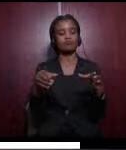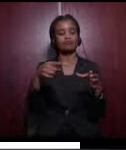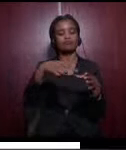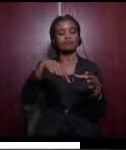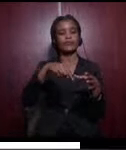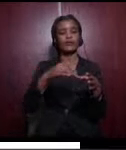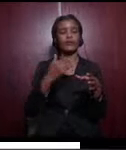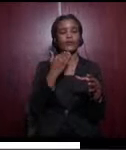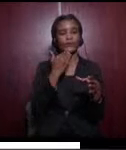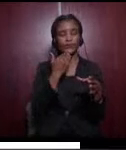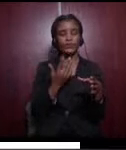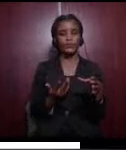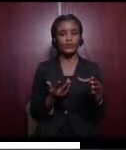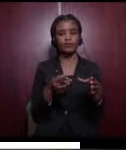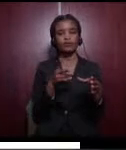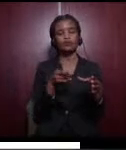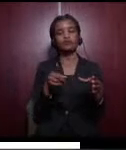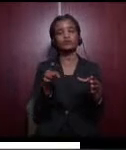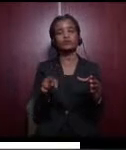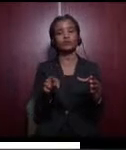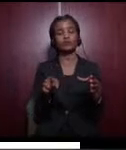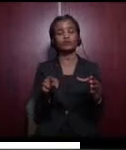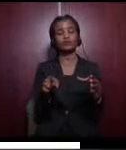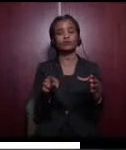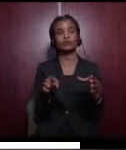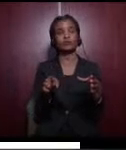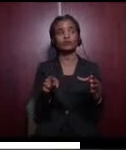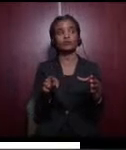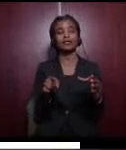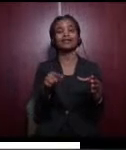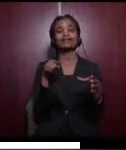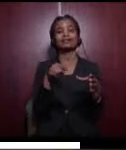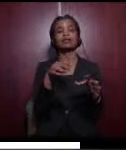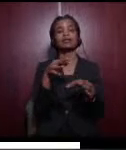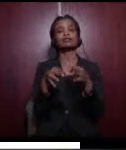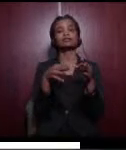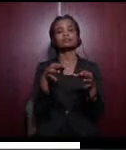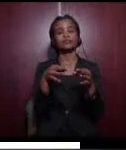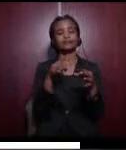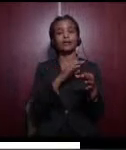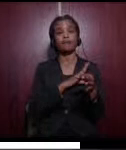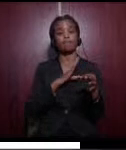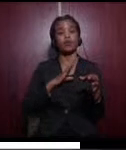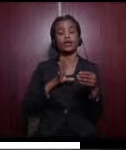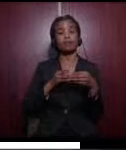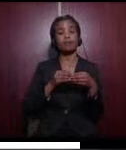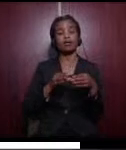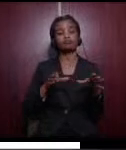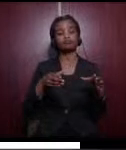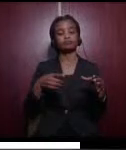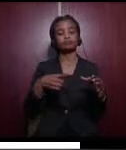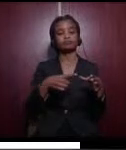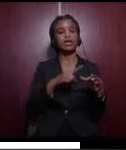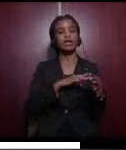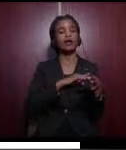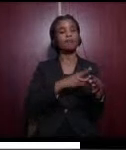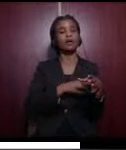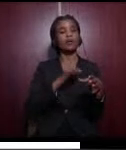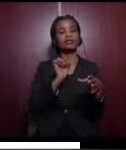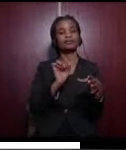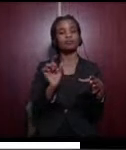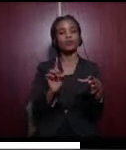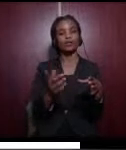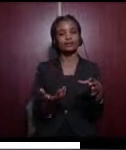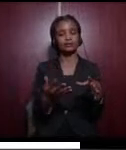the fund, it prescribes the powers and functions of the boards. So what we are saying now is that the